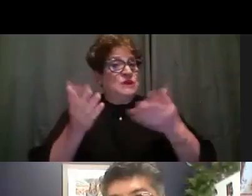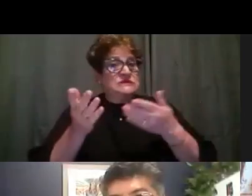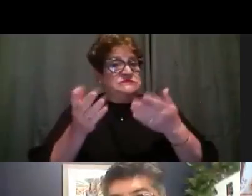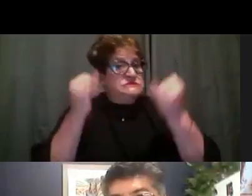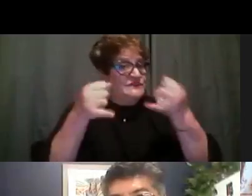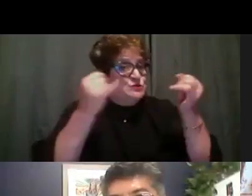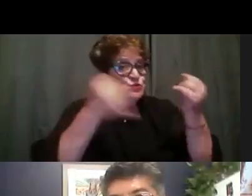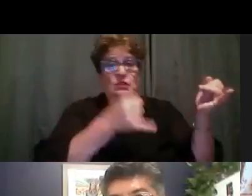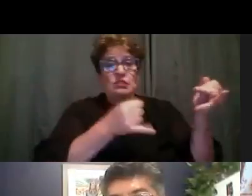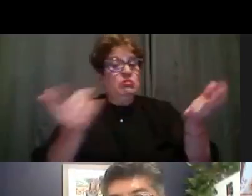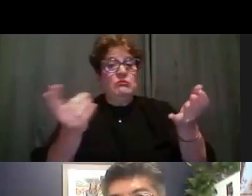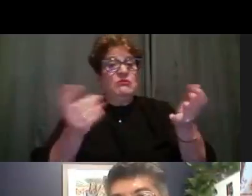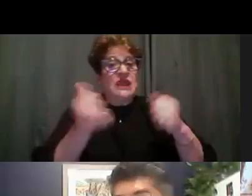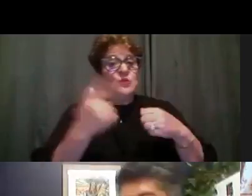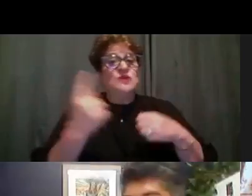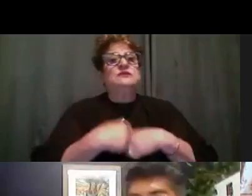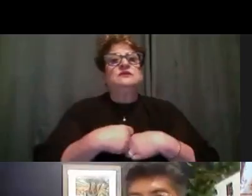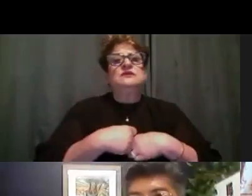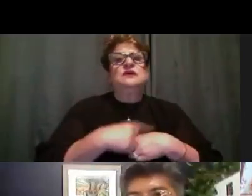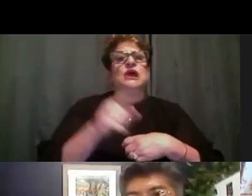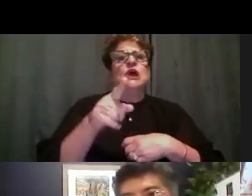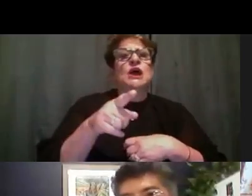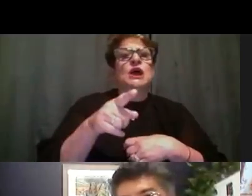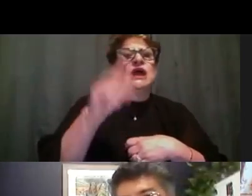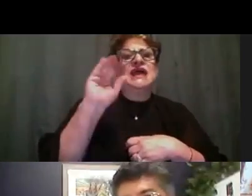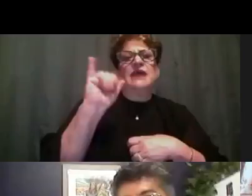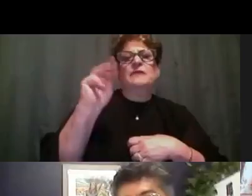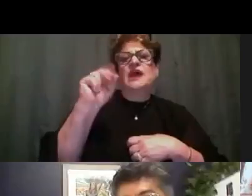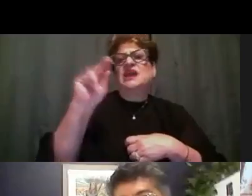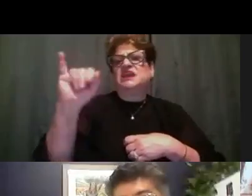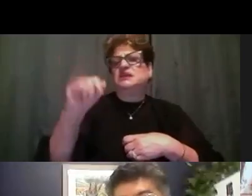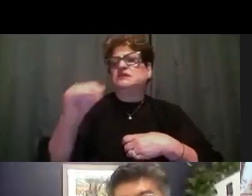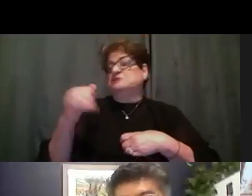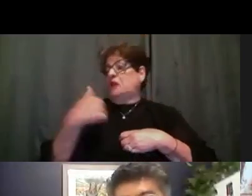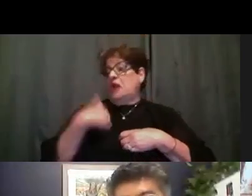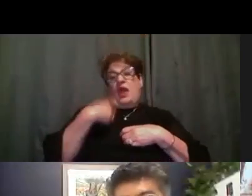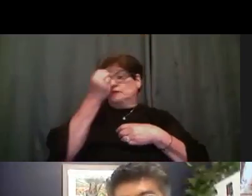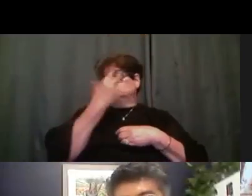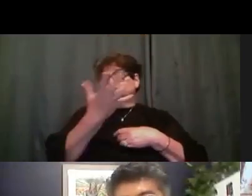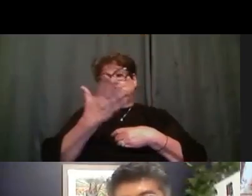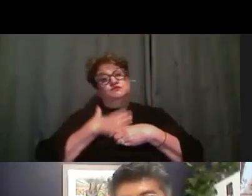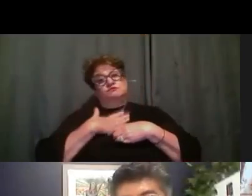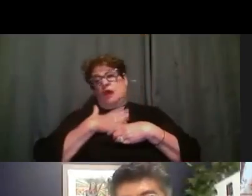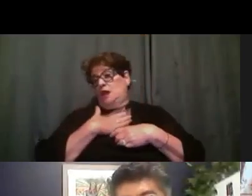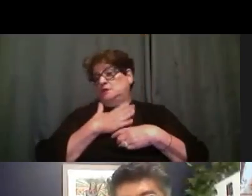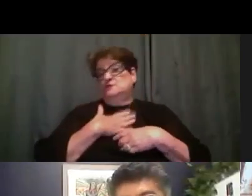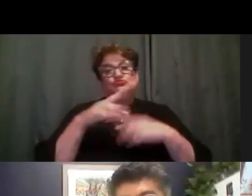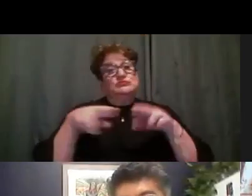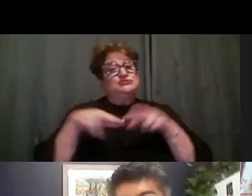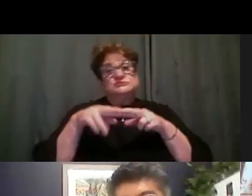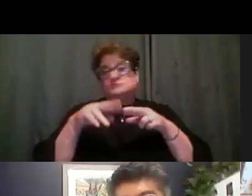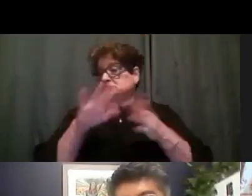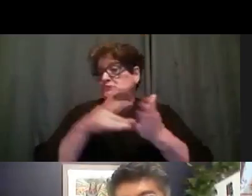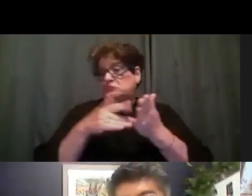I know at my regional center that I am open to doing some cultural diversity trainings